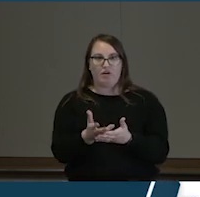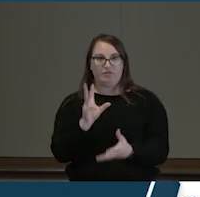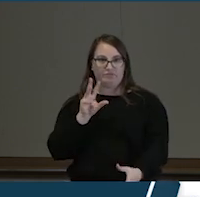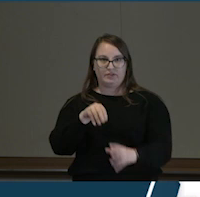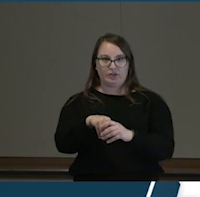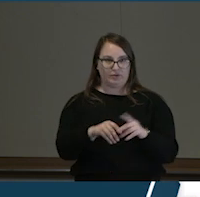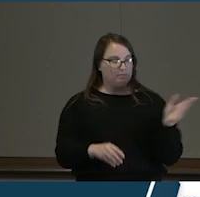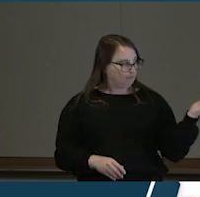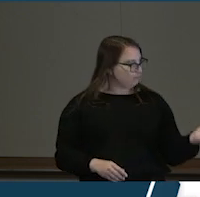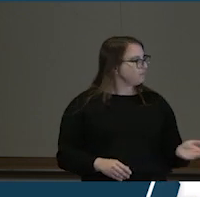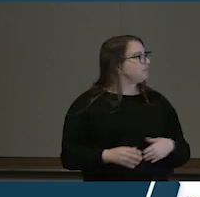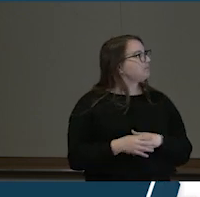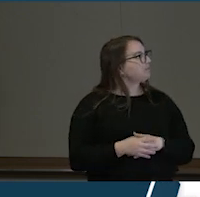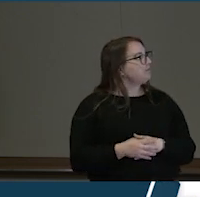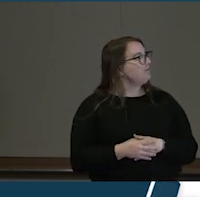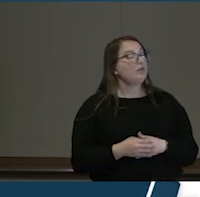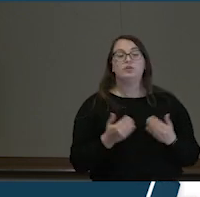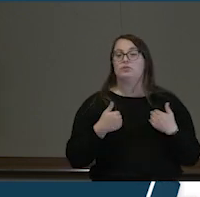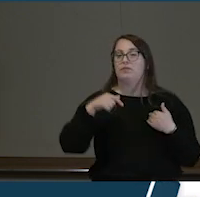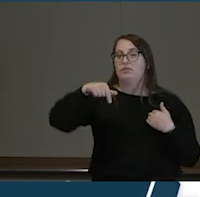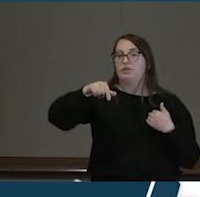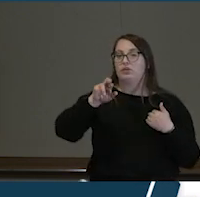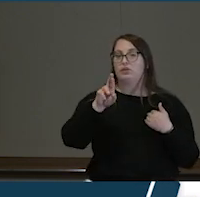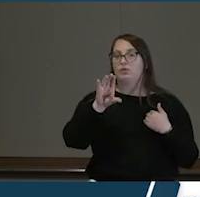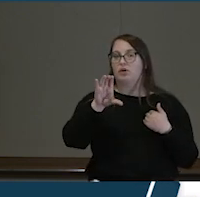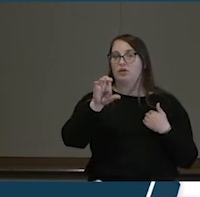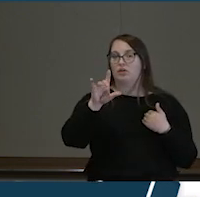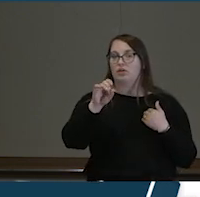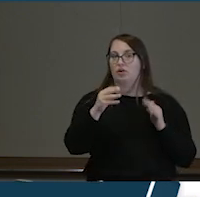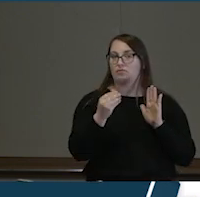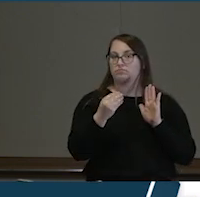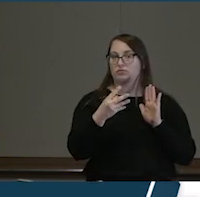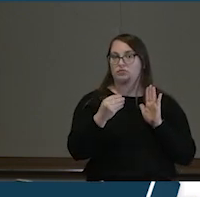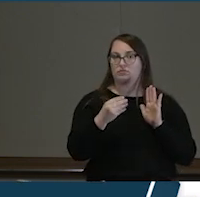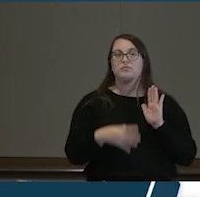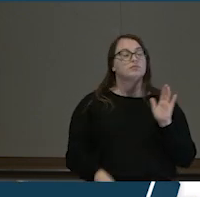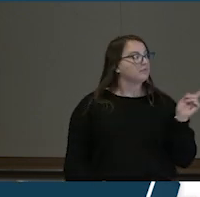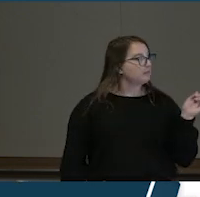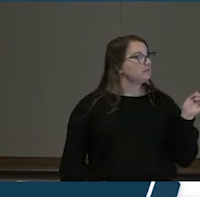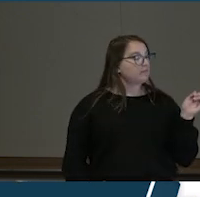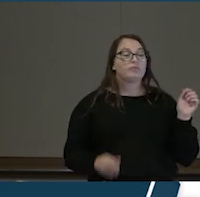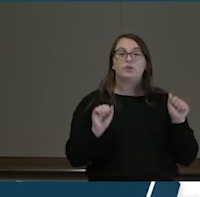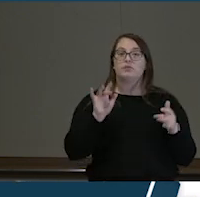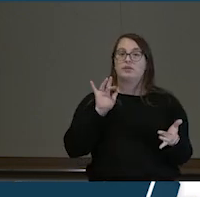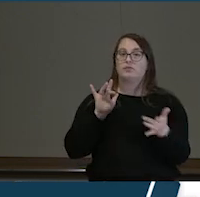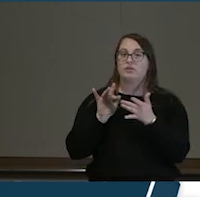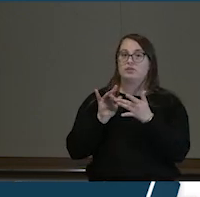So here is the QR code again if you didn't capture it before. You can reach me at